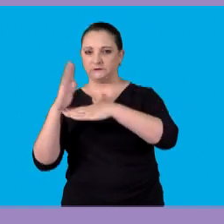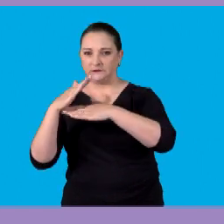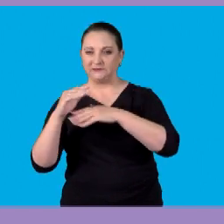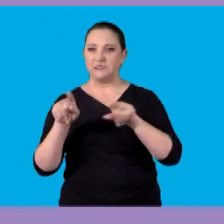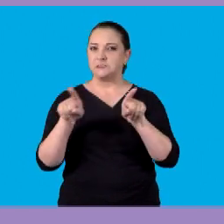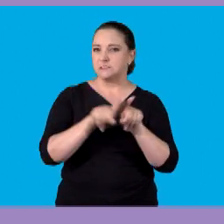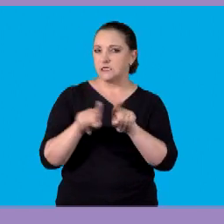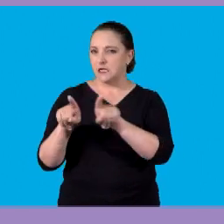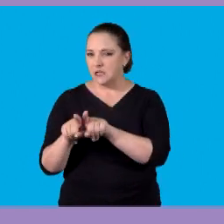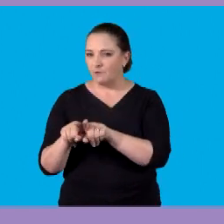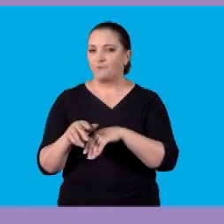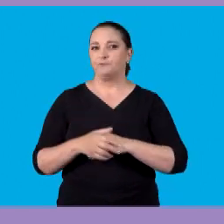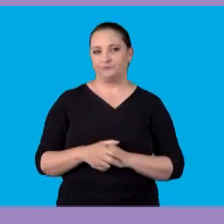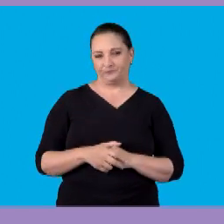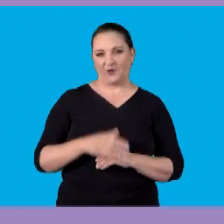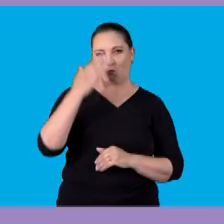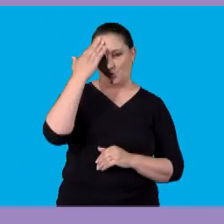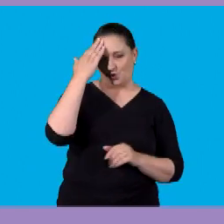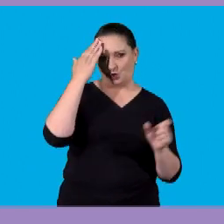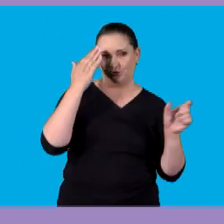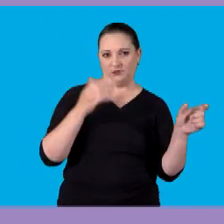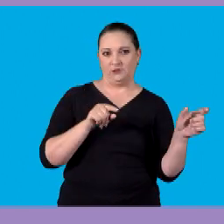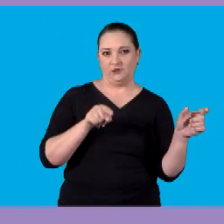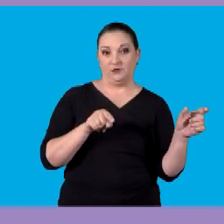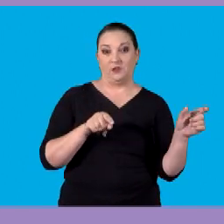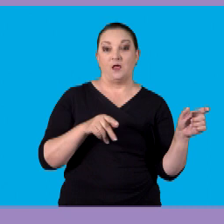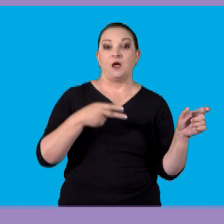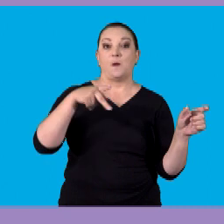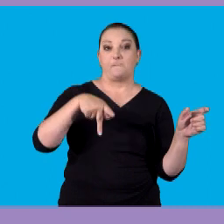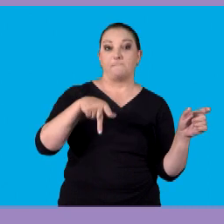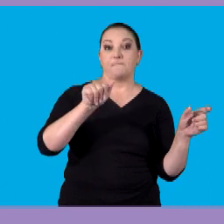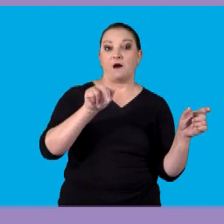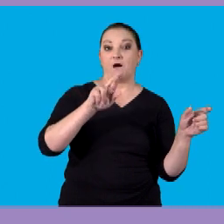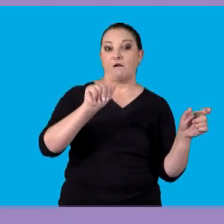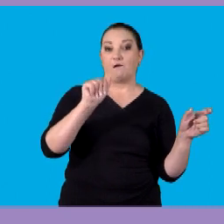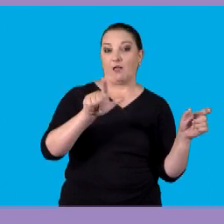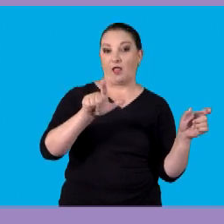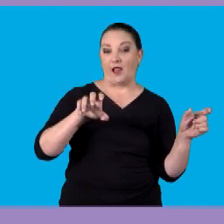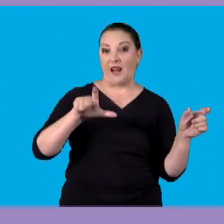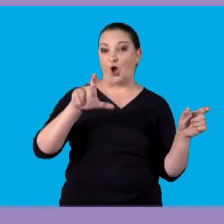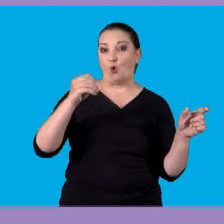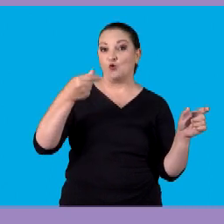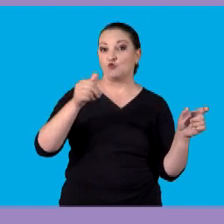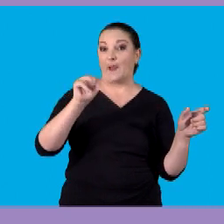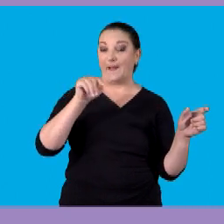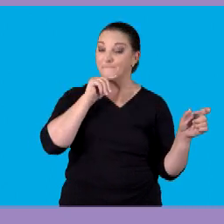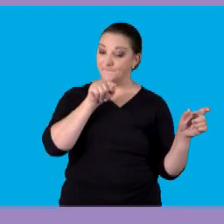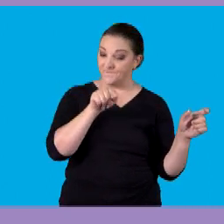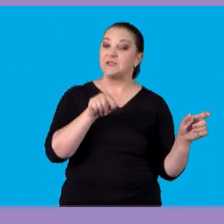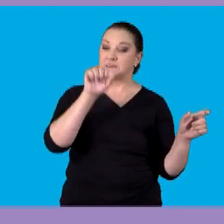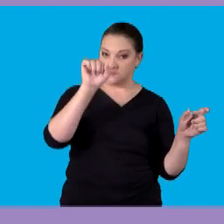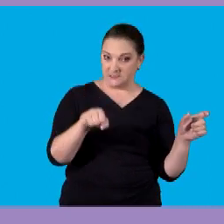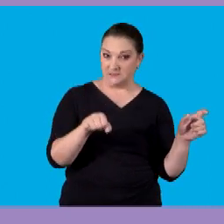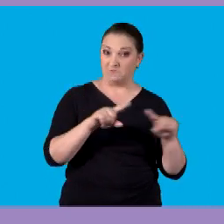So we know that the opposite angles that are equal is definitely a parallelogram. And if it applies